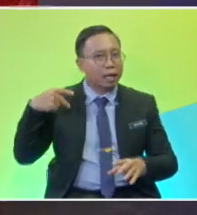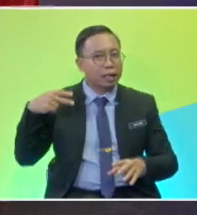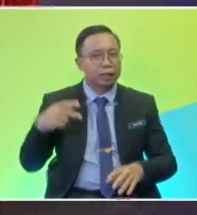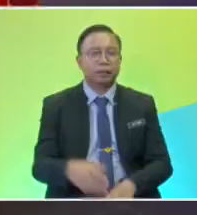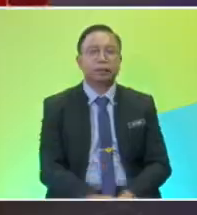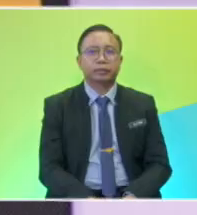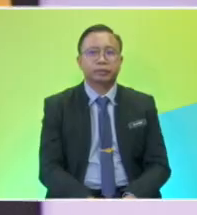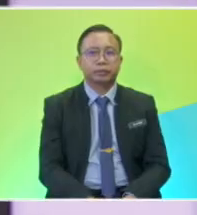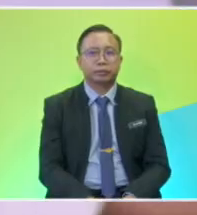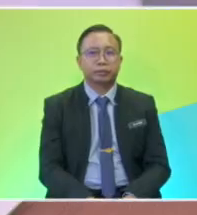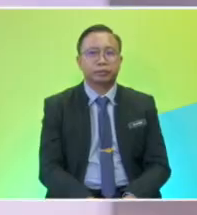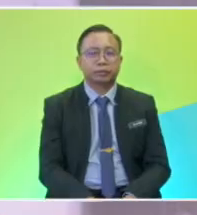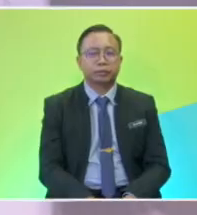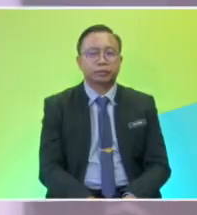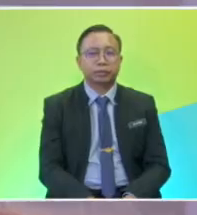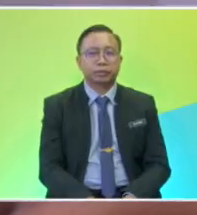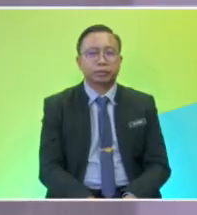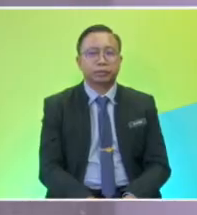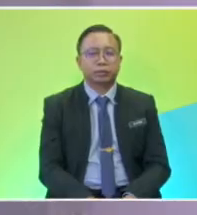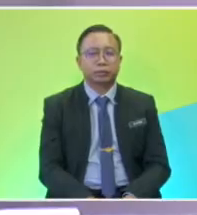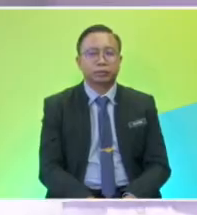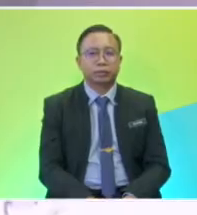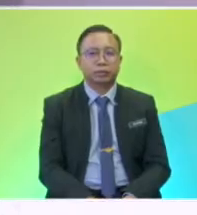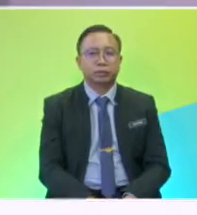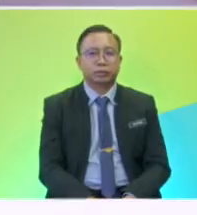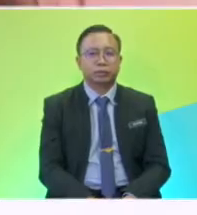That's so hand correct. And as well as a leg.